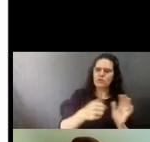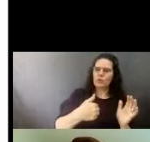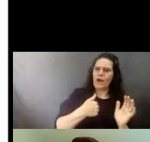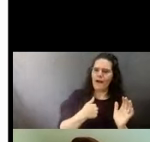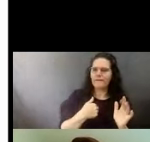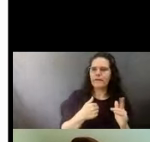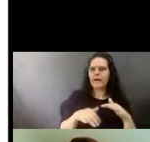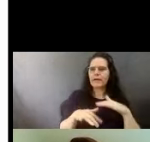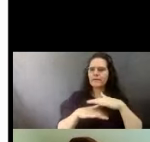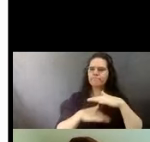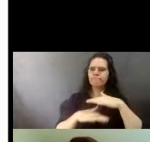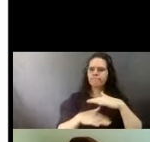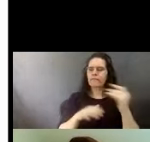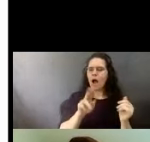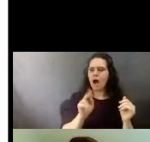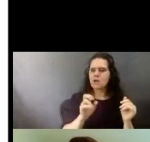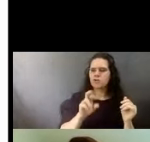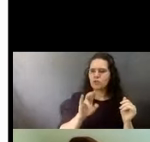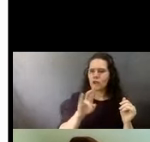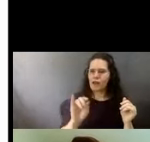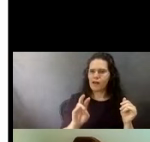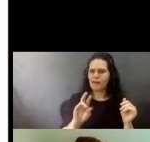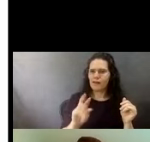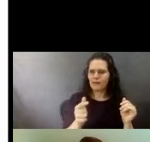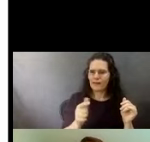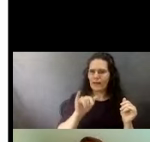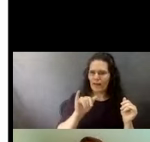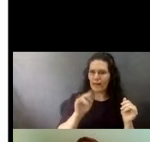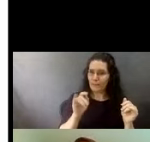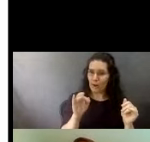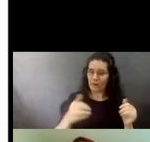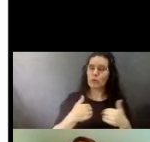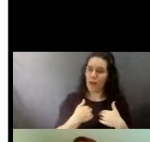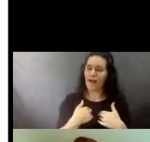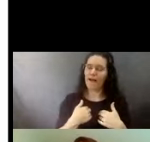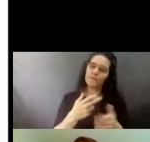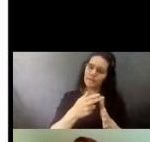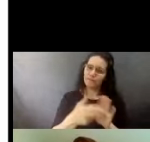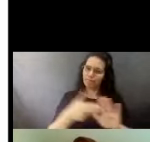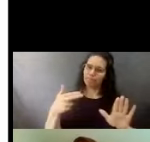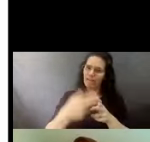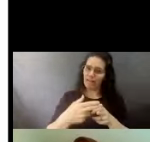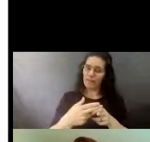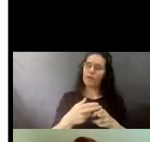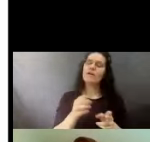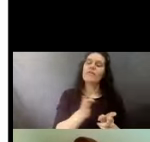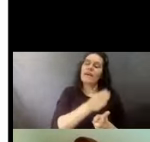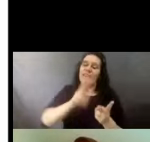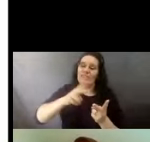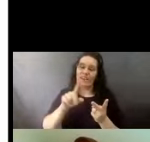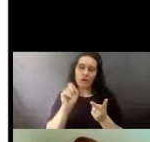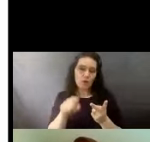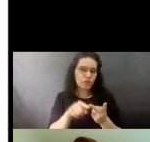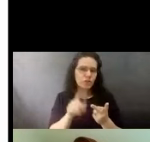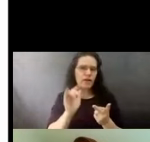nuanced and complicated from there, because then the next question is, okay, does that impairment substantially limit a major life activity? And I